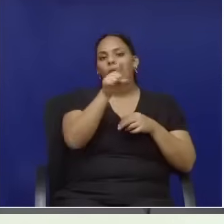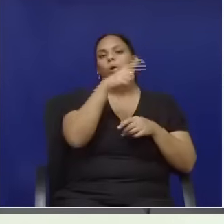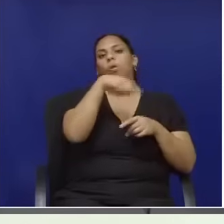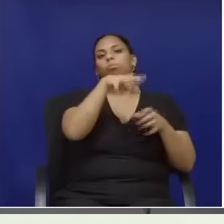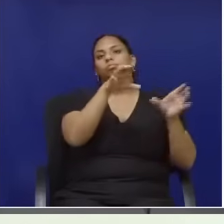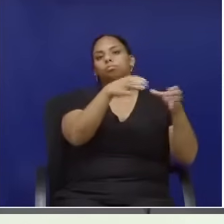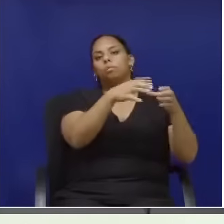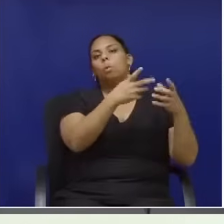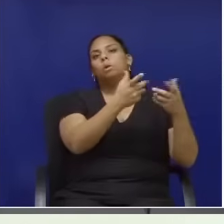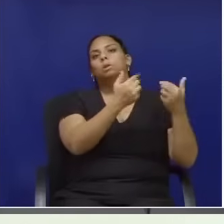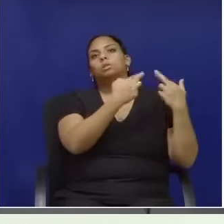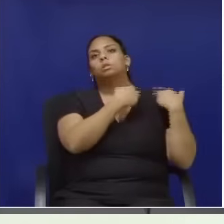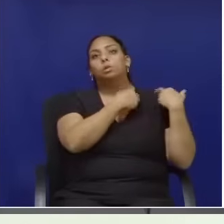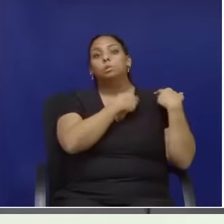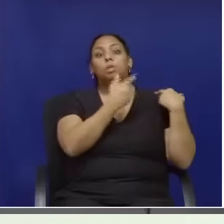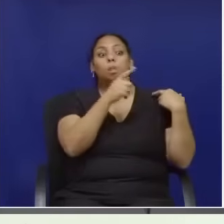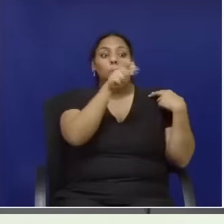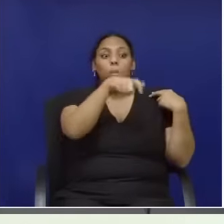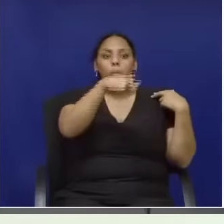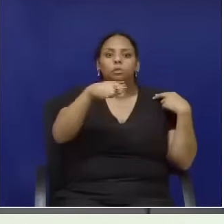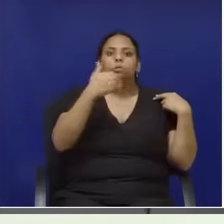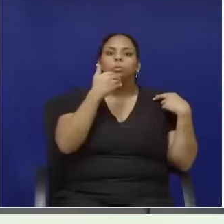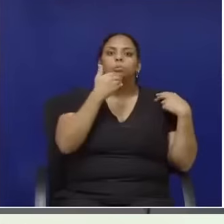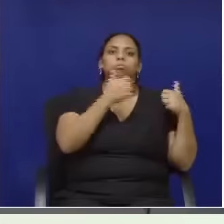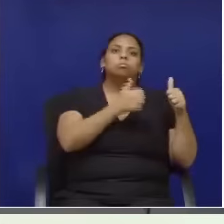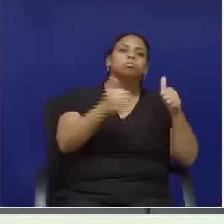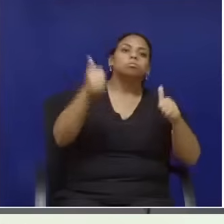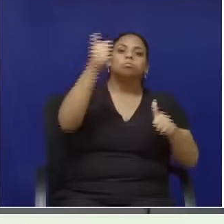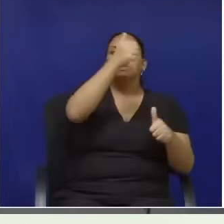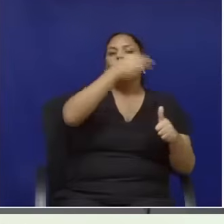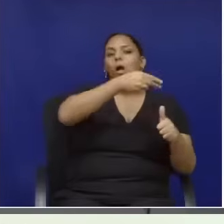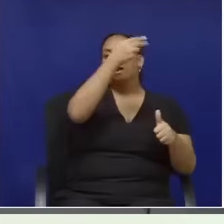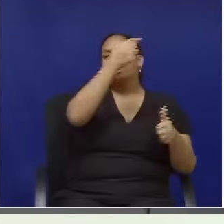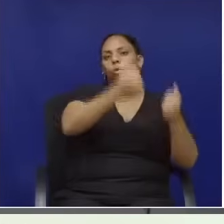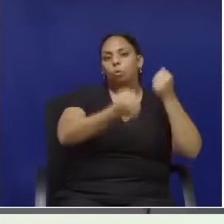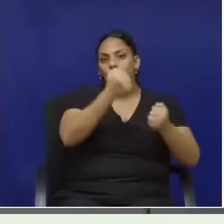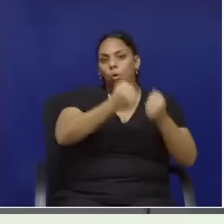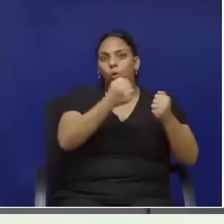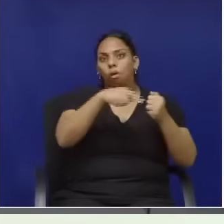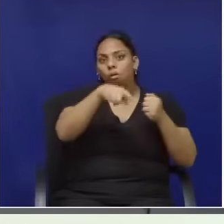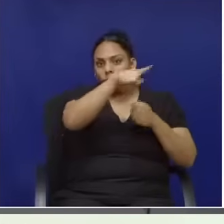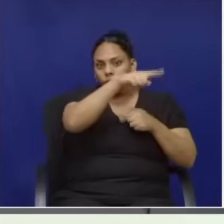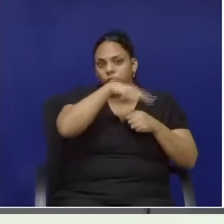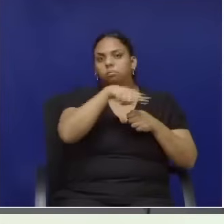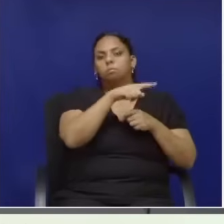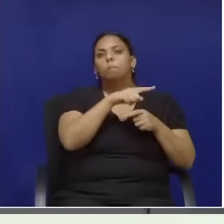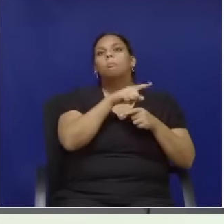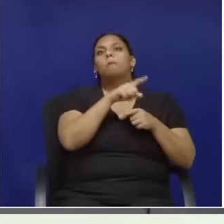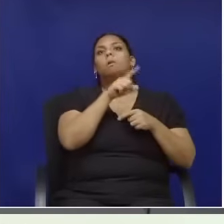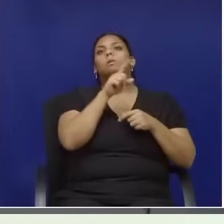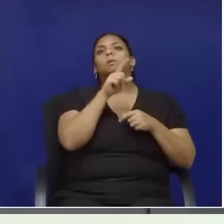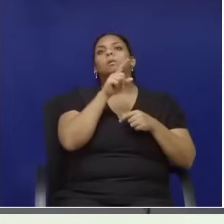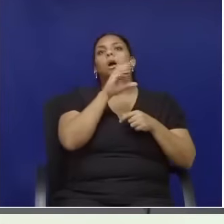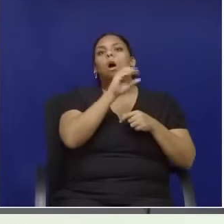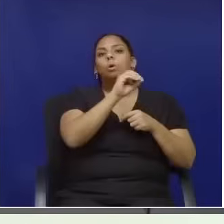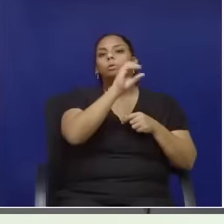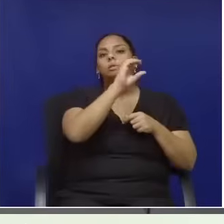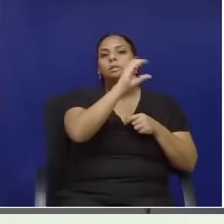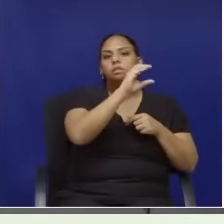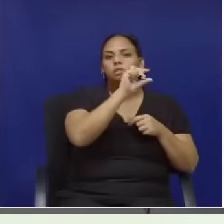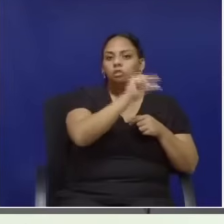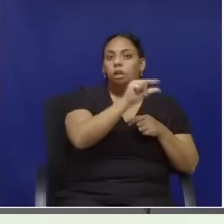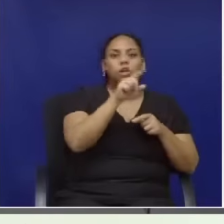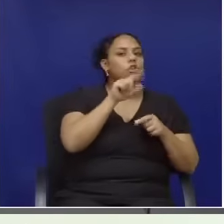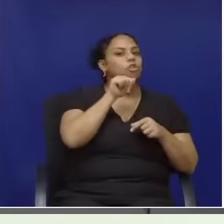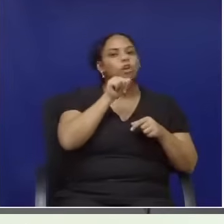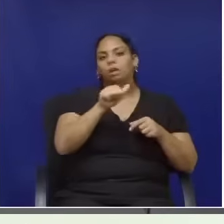those officials who worked in superior courts, high courts, were already in the OCJ, not in Department of